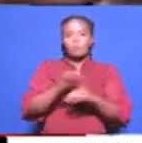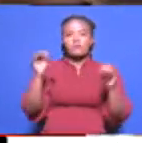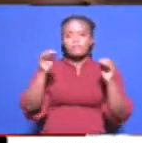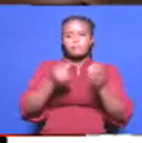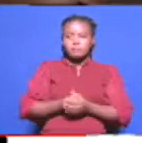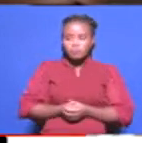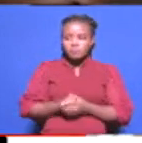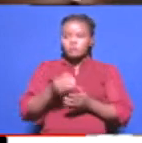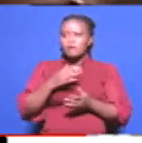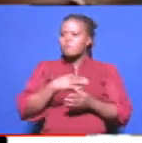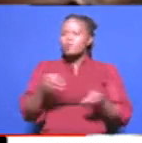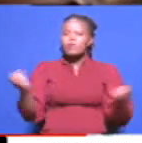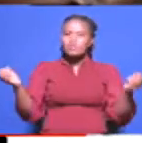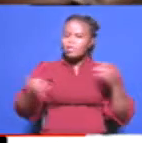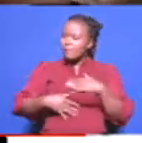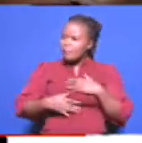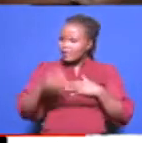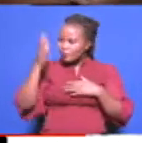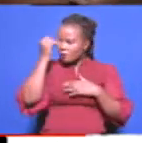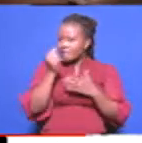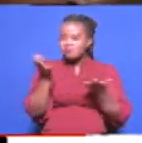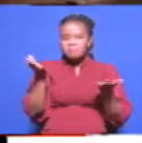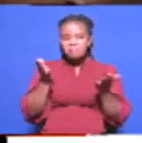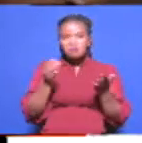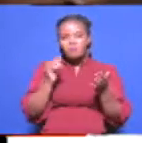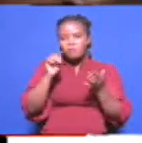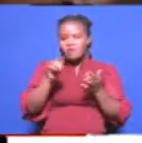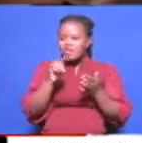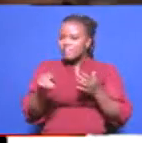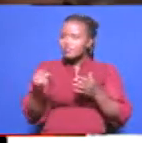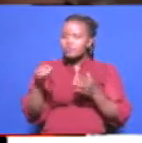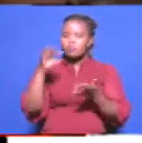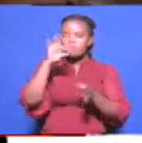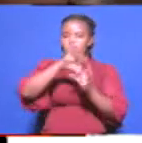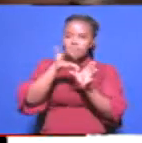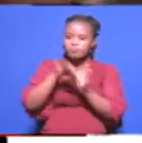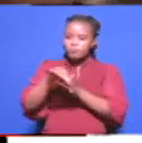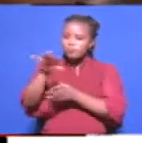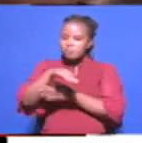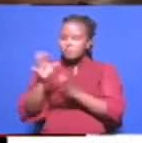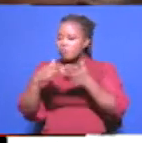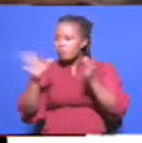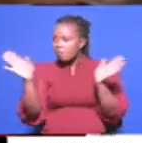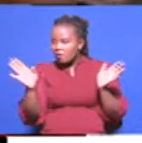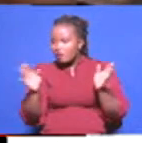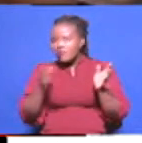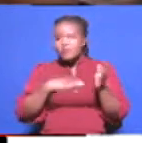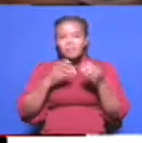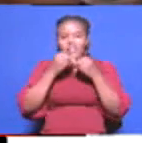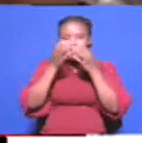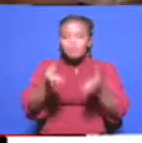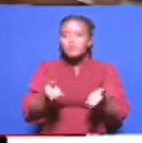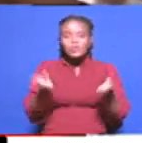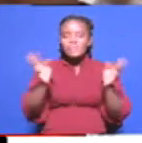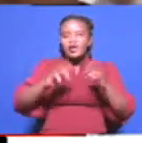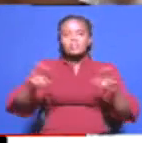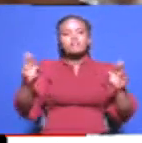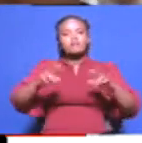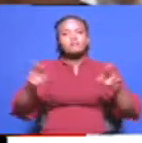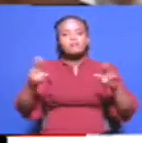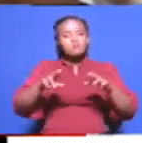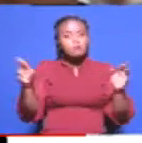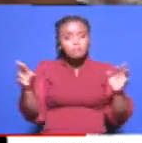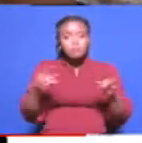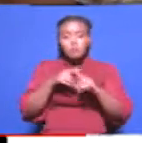kit was working, it was open, my details are available, but I was informed